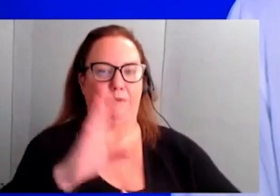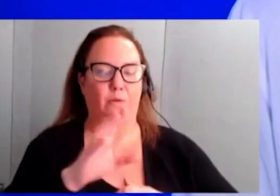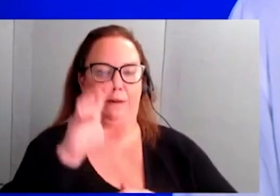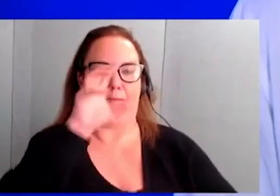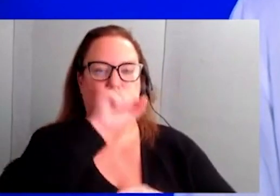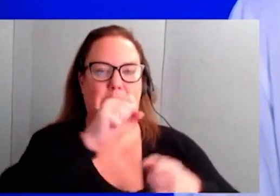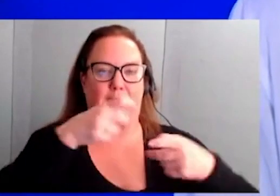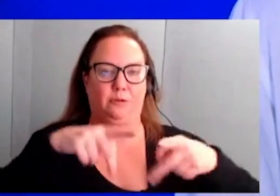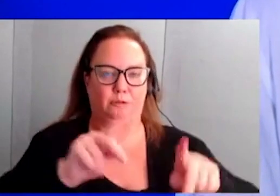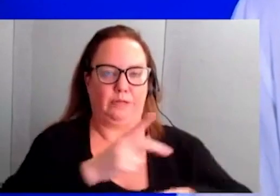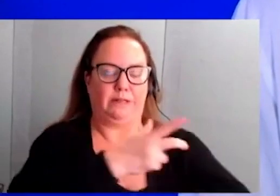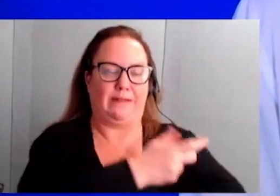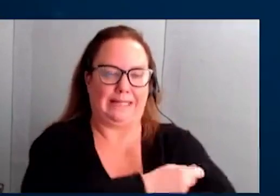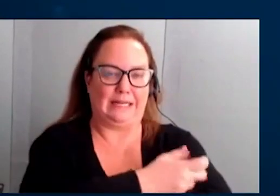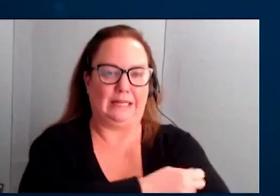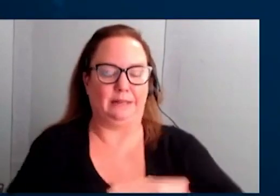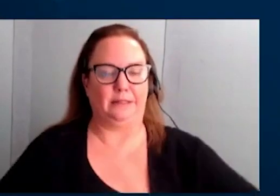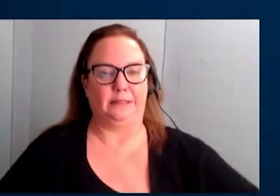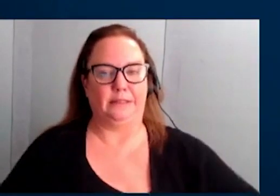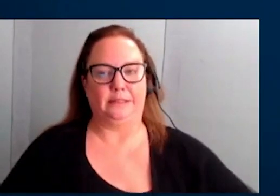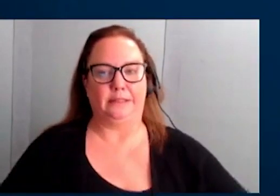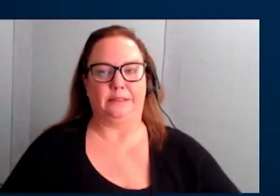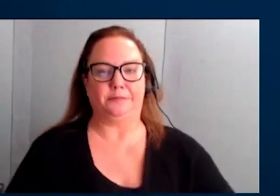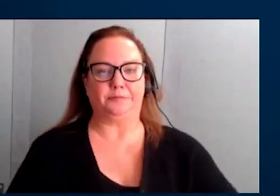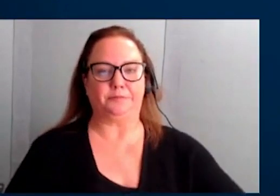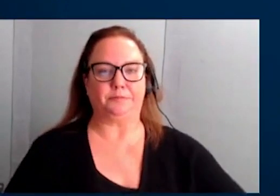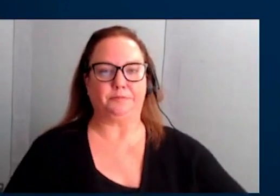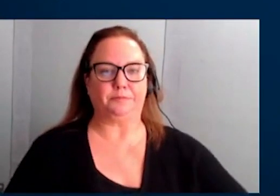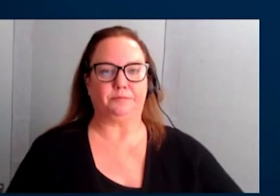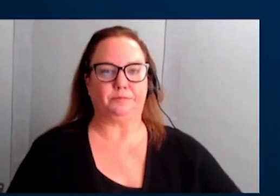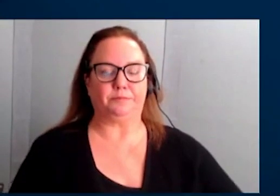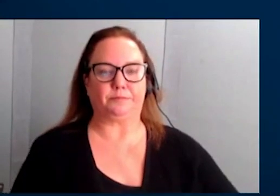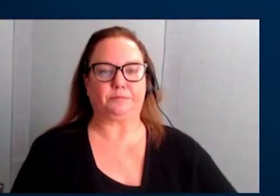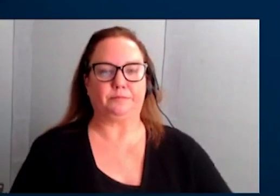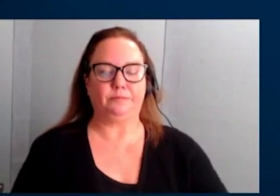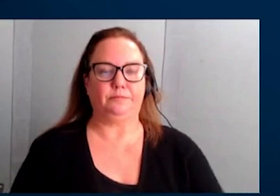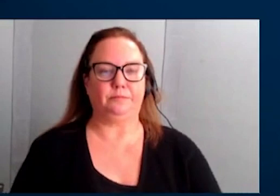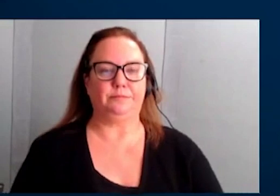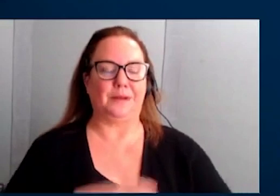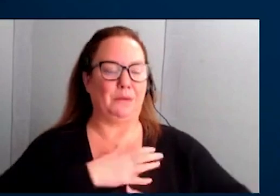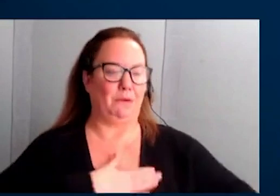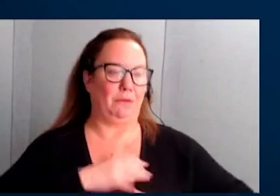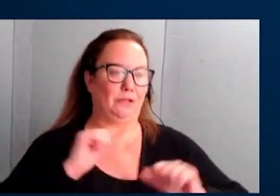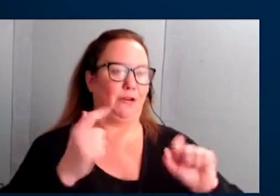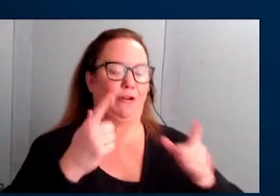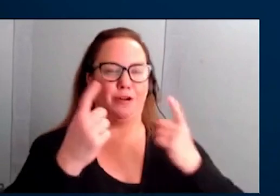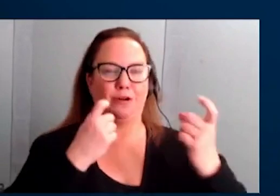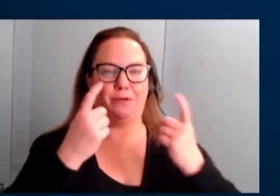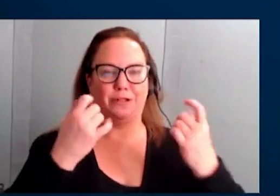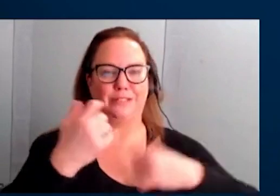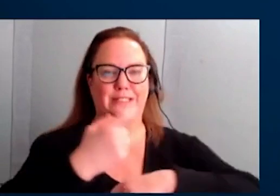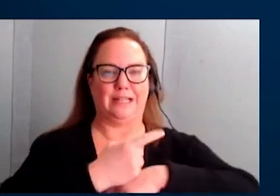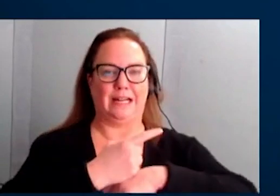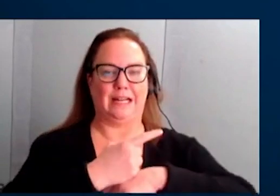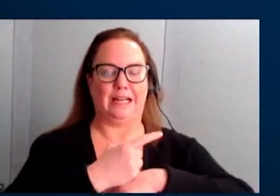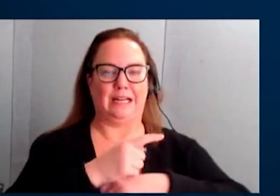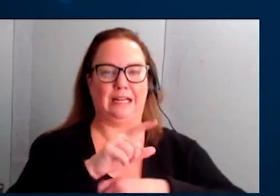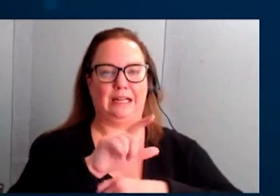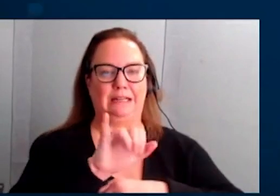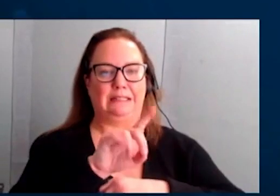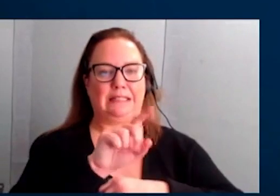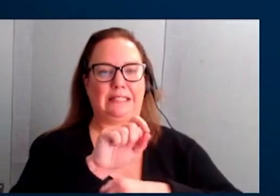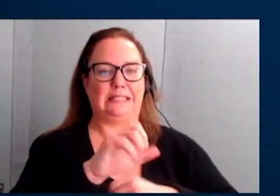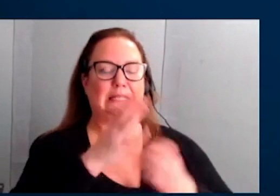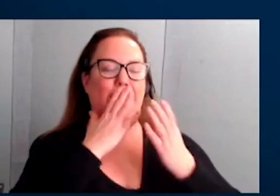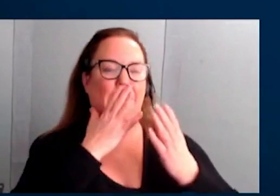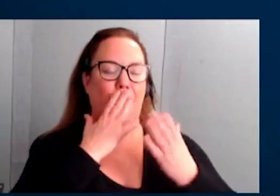to vaccinate. All right, well said. We're going to get to our final thoughts now. Appreciate everyone's questions coming in today. Linsey, just thank you so much for being